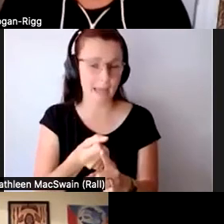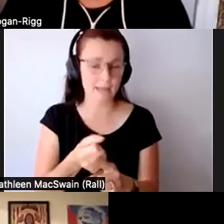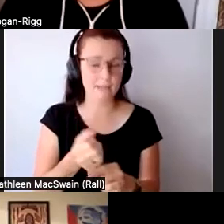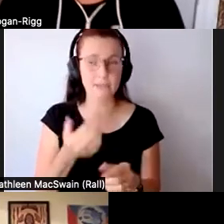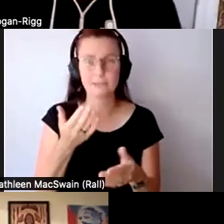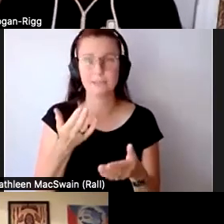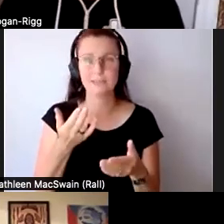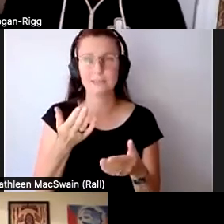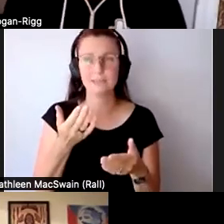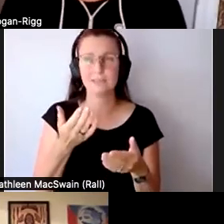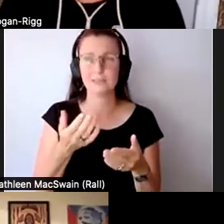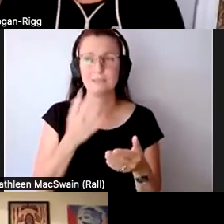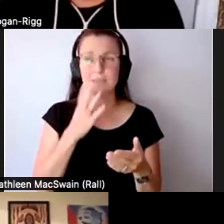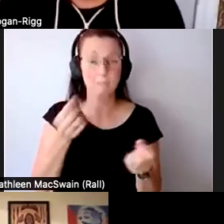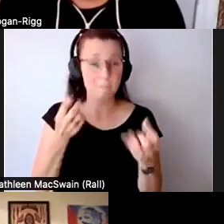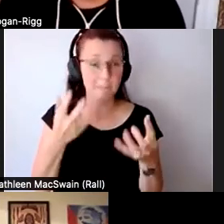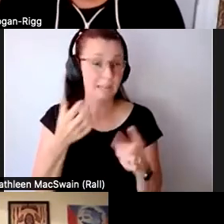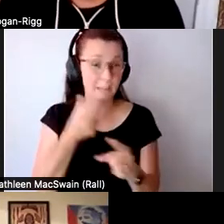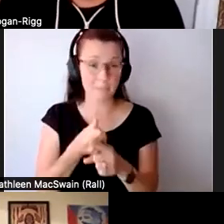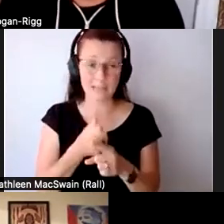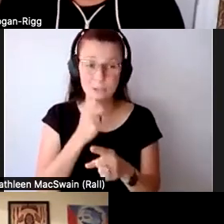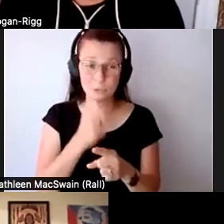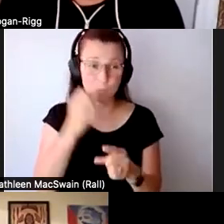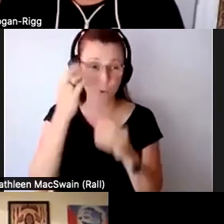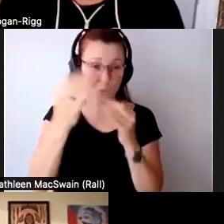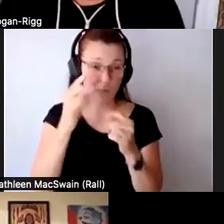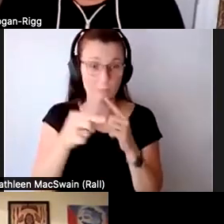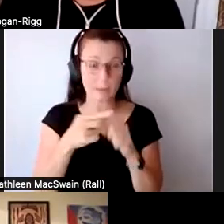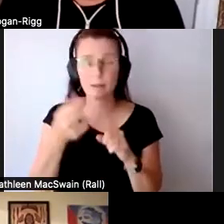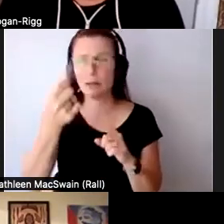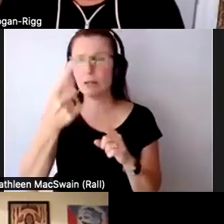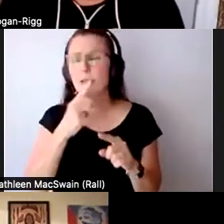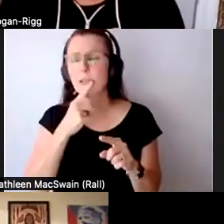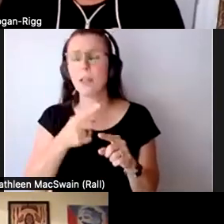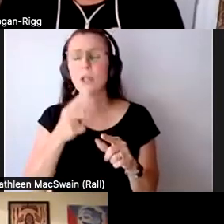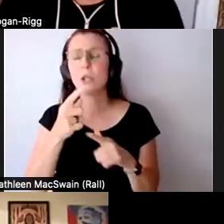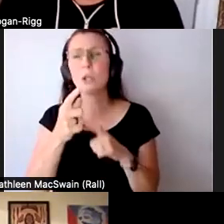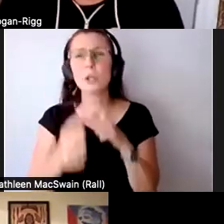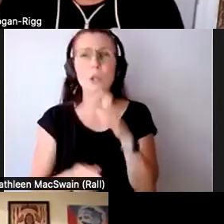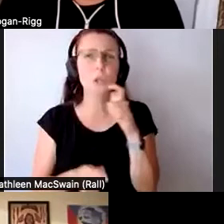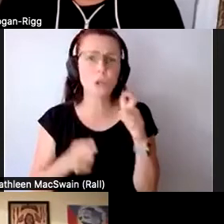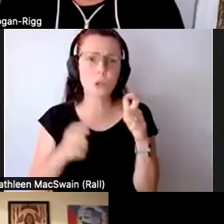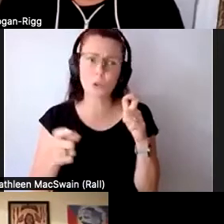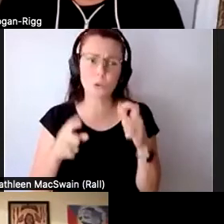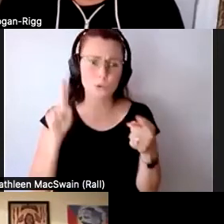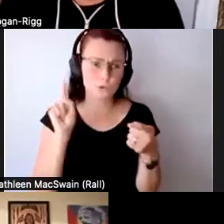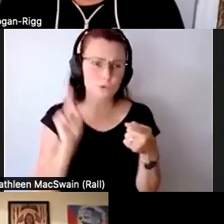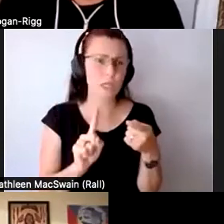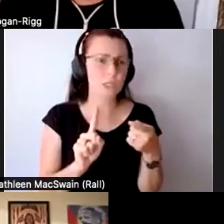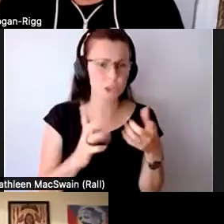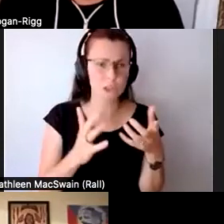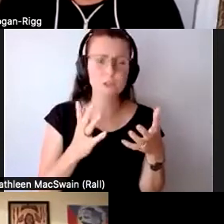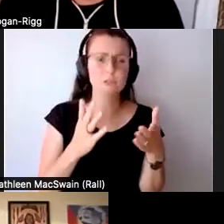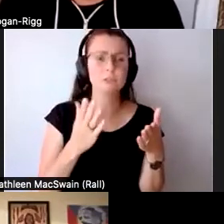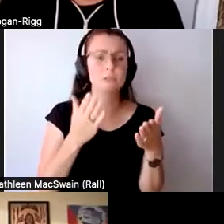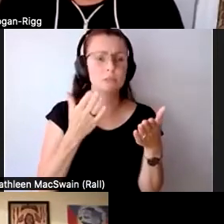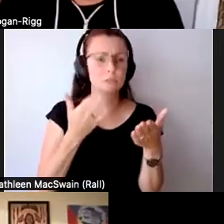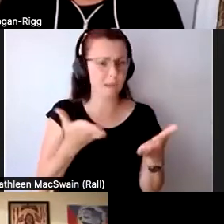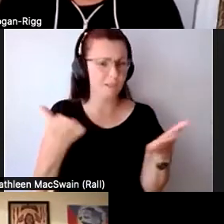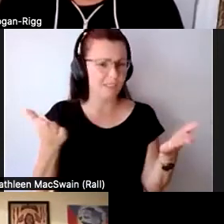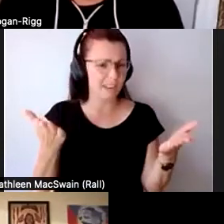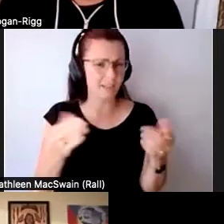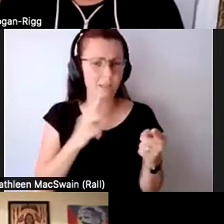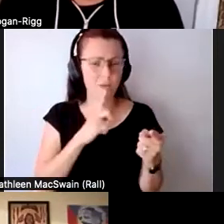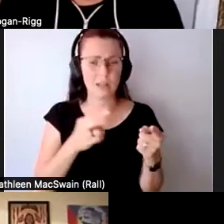of. But there is a huge reduction in syringe litter and other paraphernalia that happens